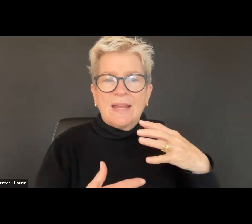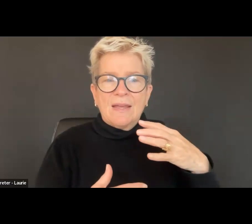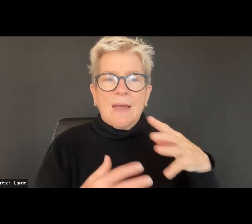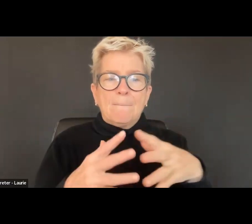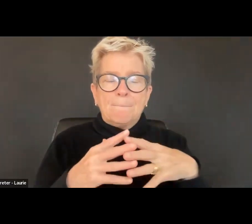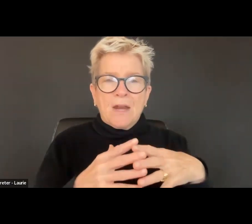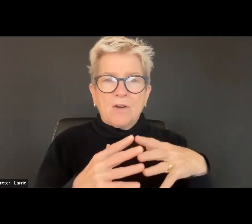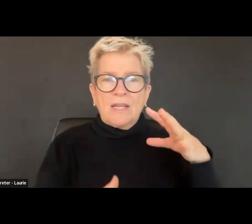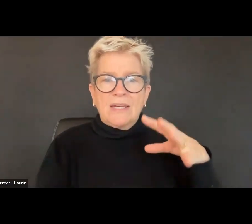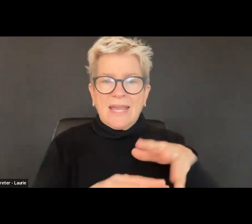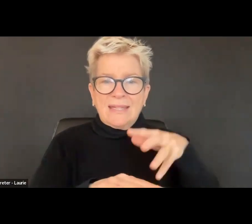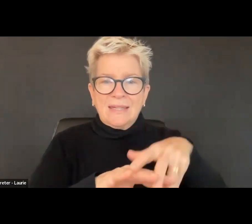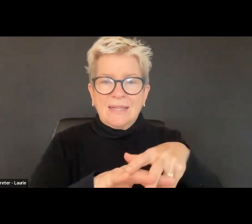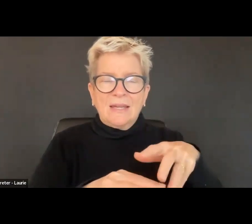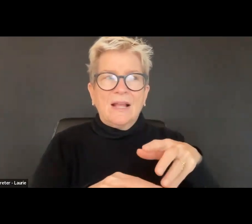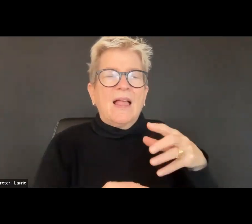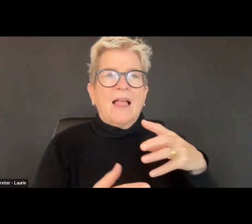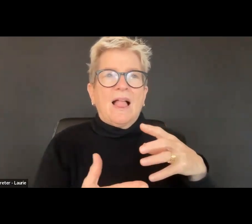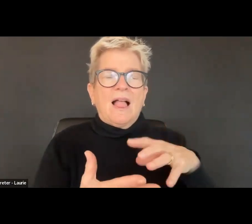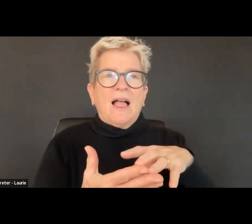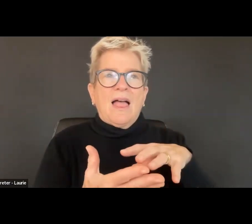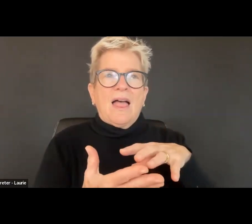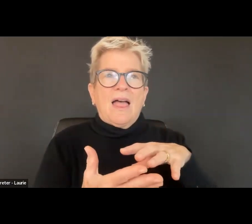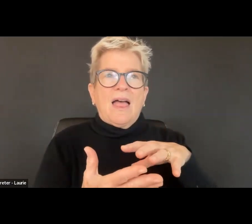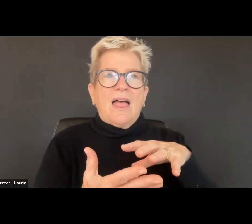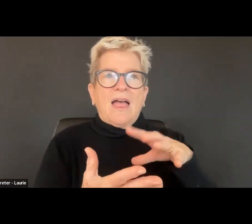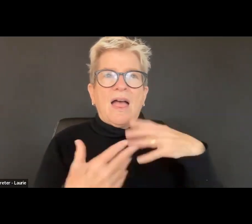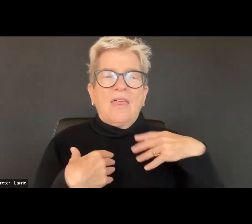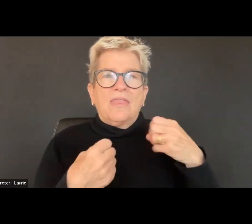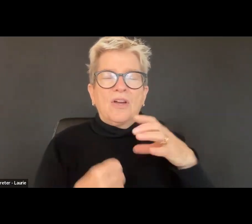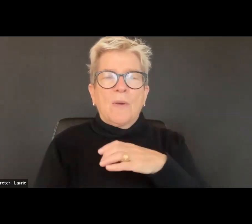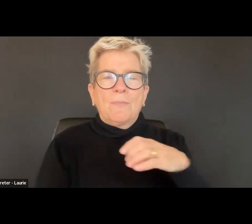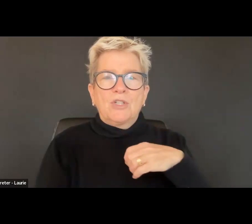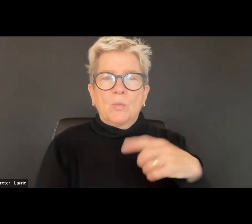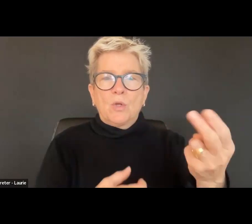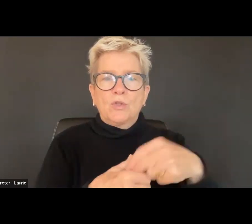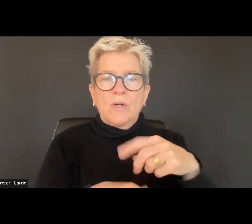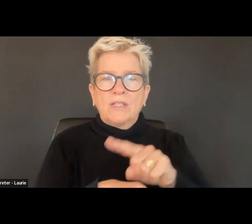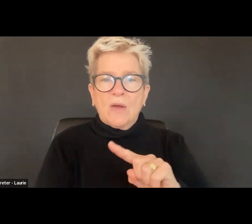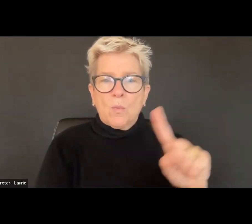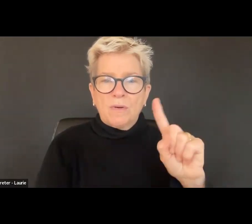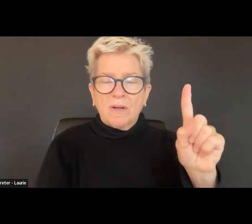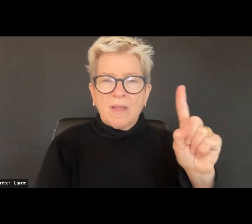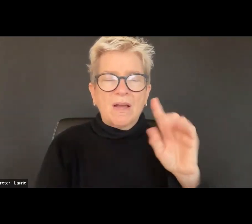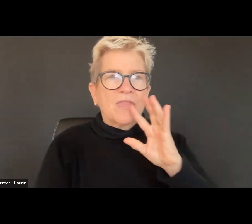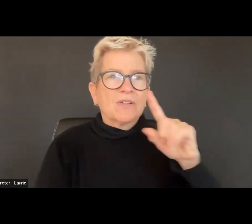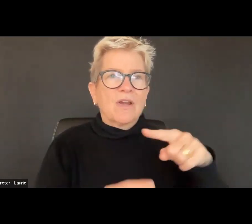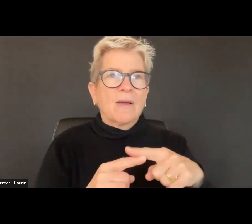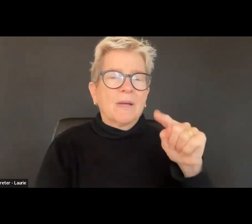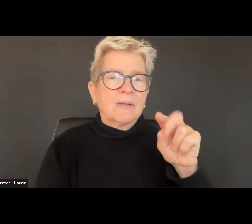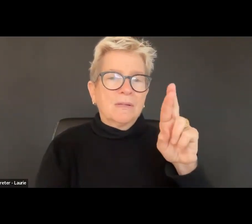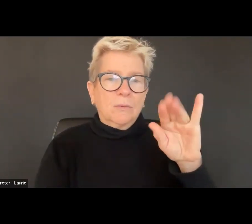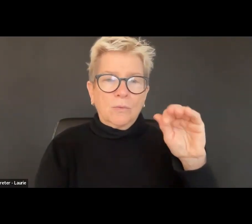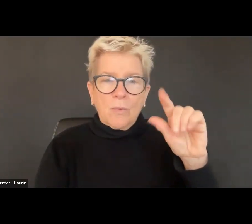Health Commission are going to be joining us around 1 o'clock. And they're going to present on the tribal 2024